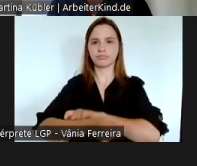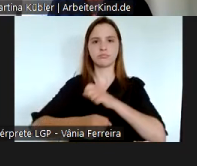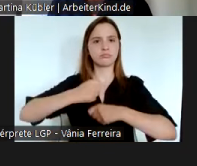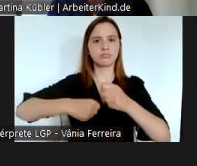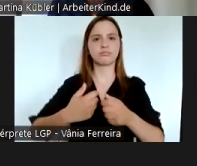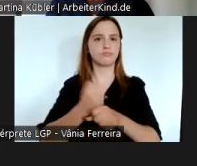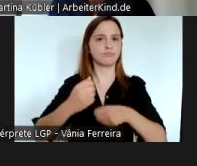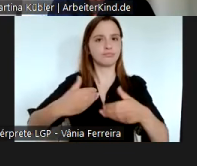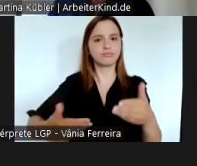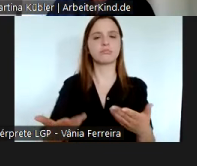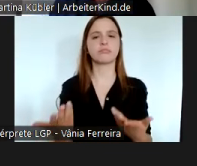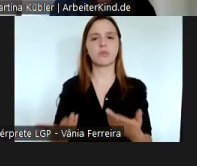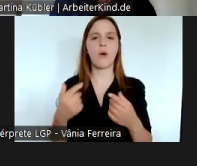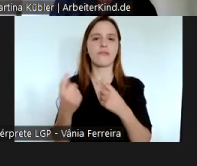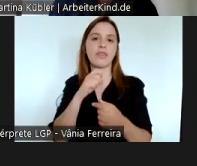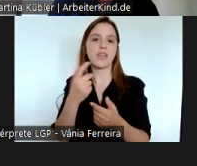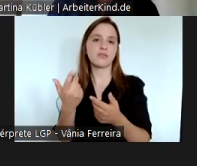money even if it is available.